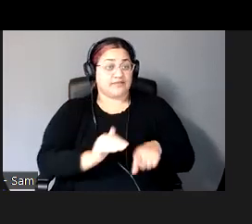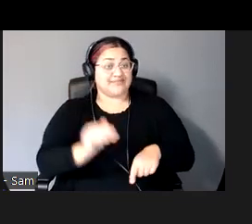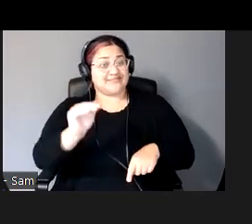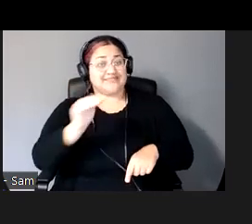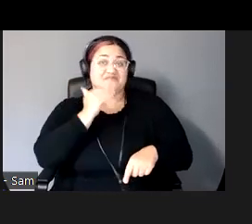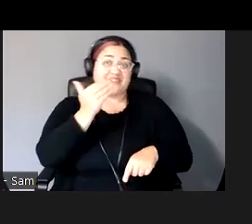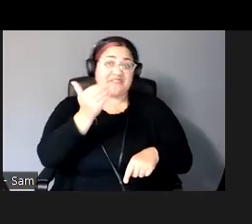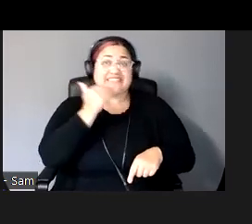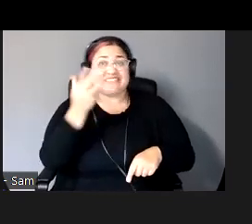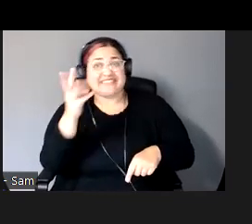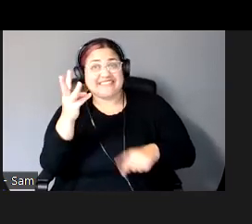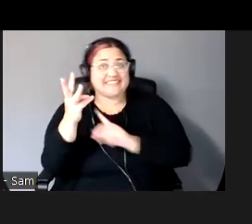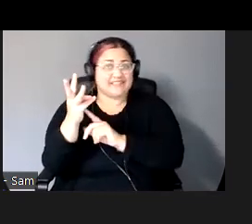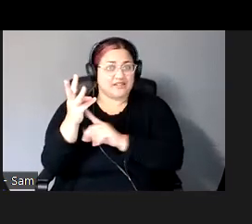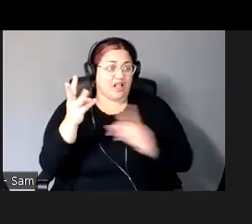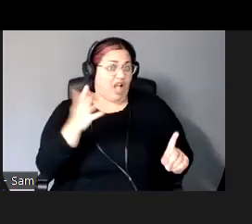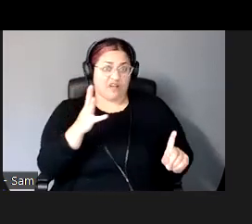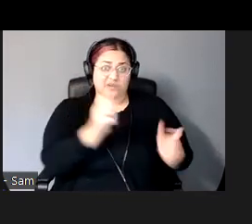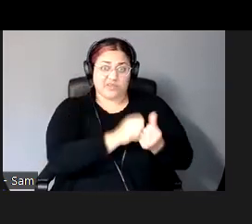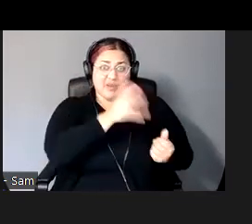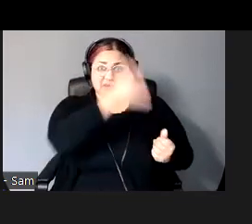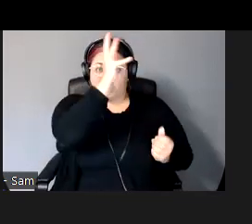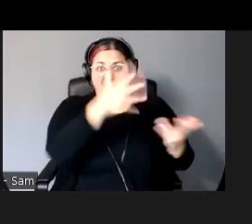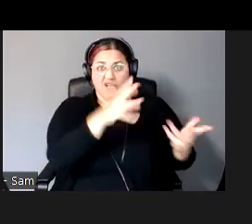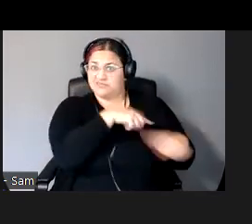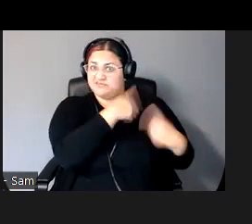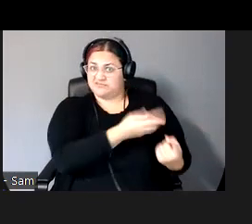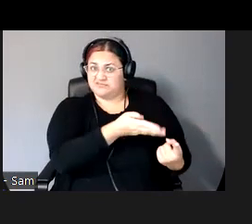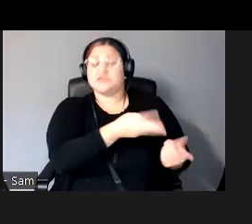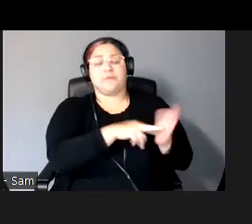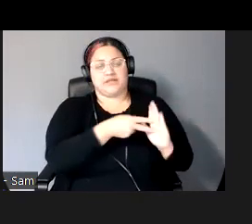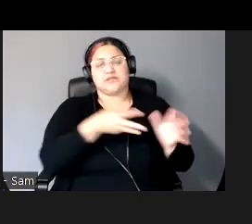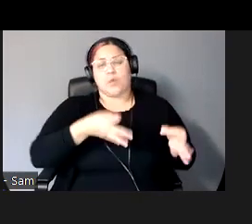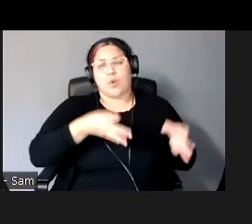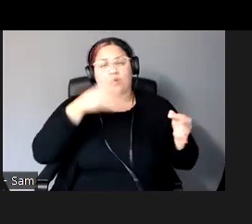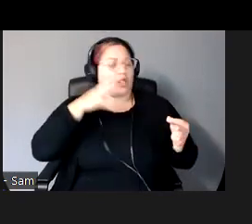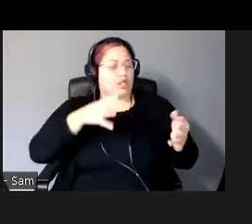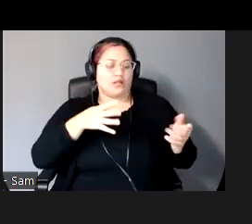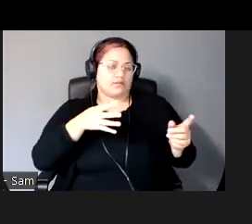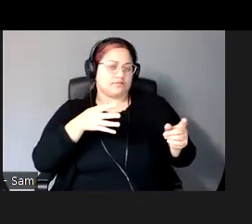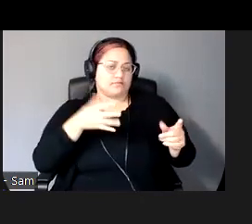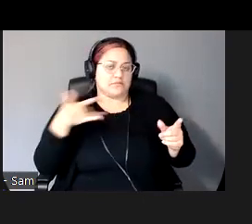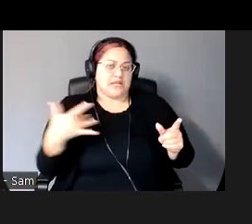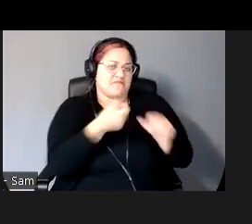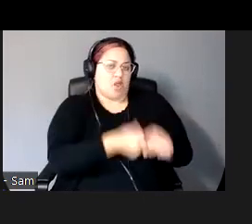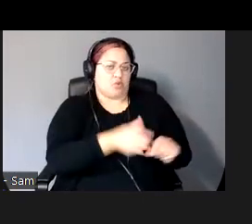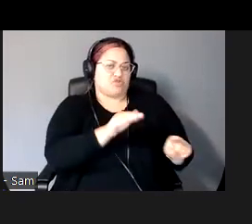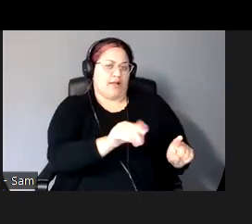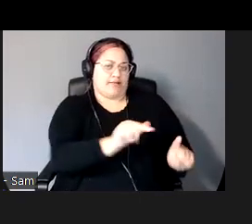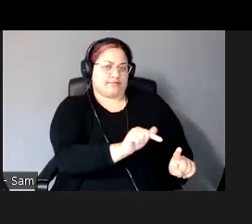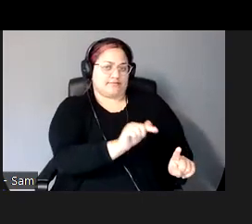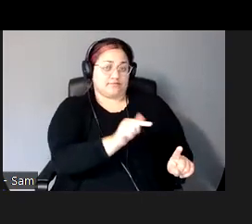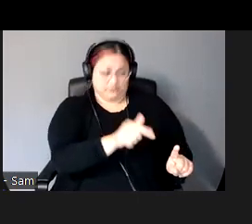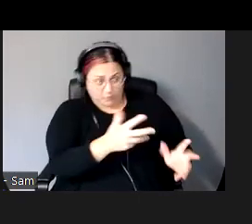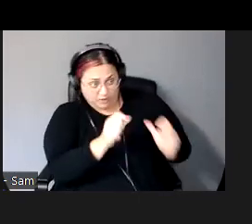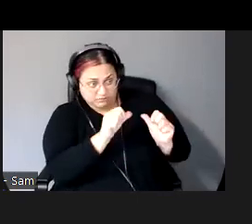scenario, they've always lived with the grandparents and they say they want to stay with the grandparents. That's probably what will happen. And I